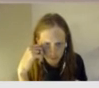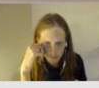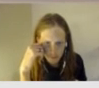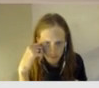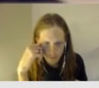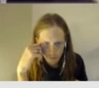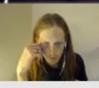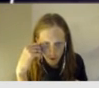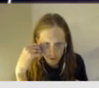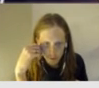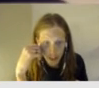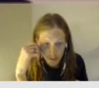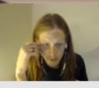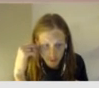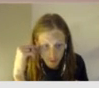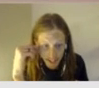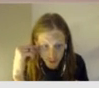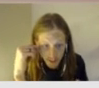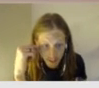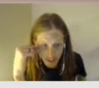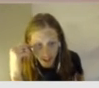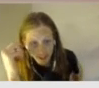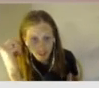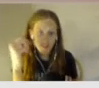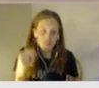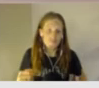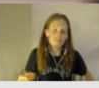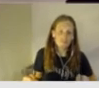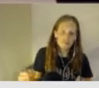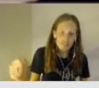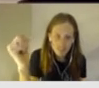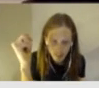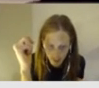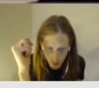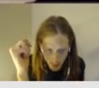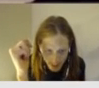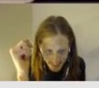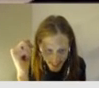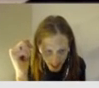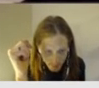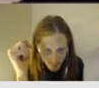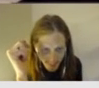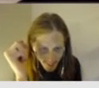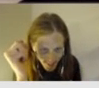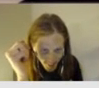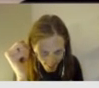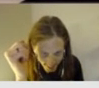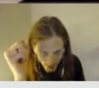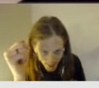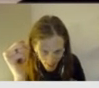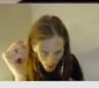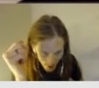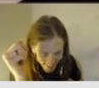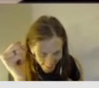done and dusted for shooting by 10 a.m. and I'm already back home. Yeah. So yep, you gotta have your priorities right. You don't want to mess that up. Absolutely